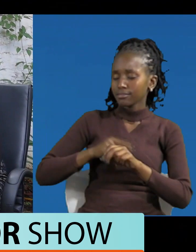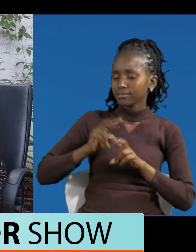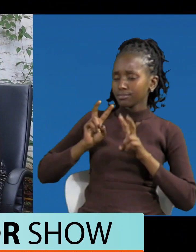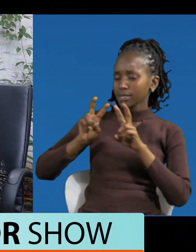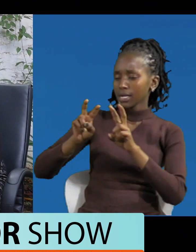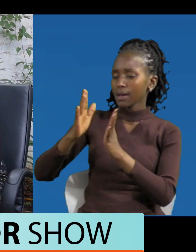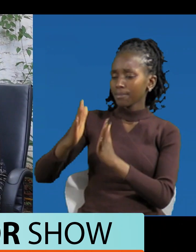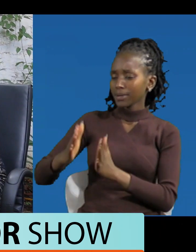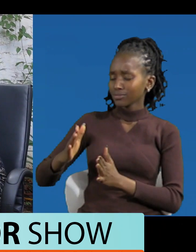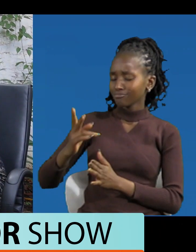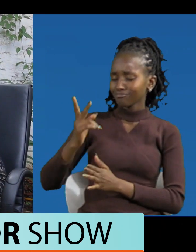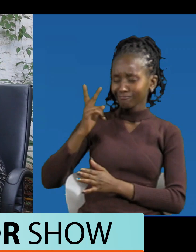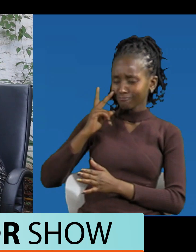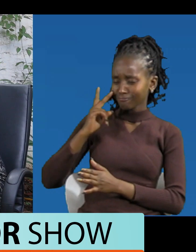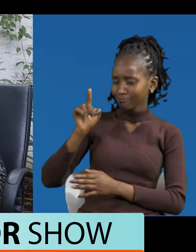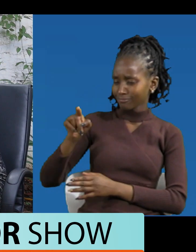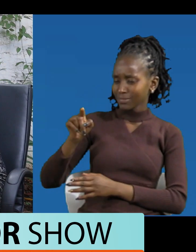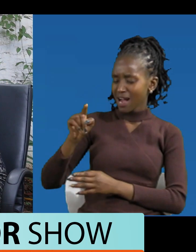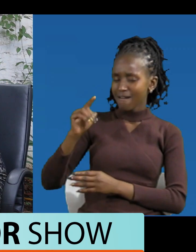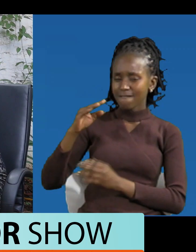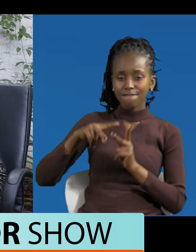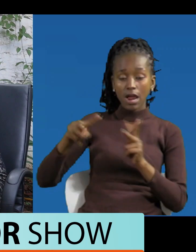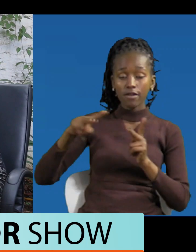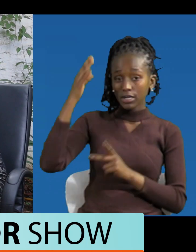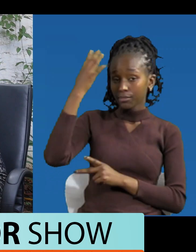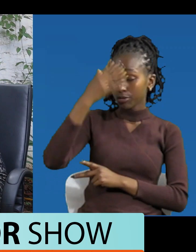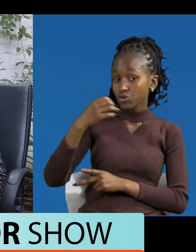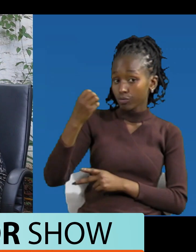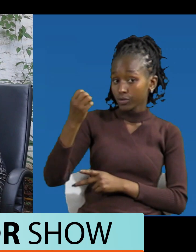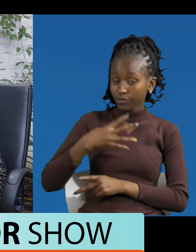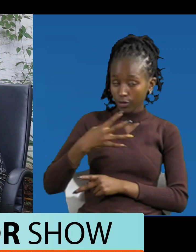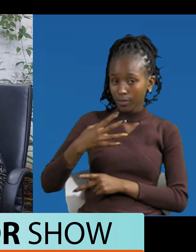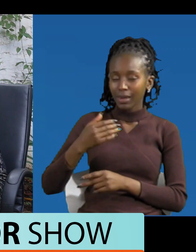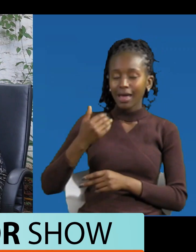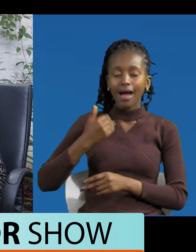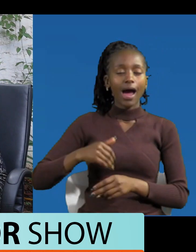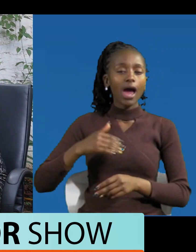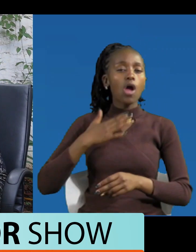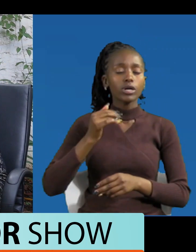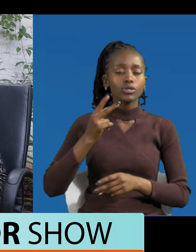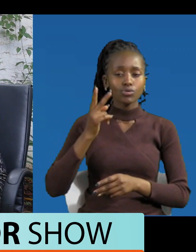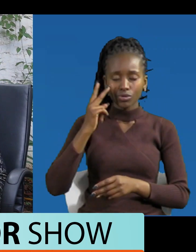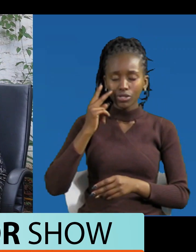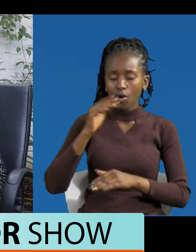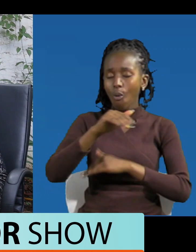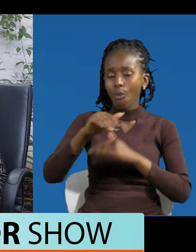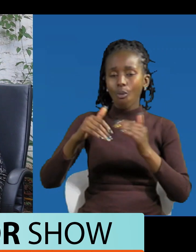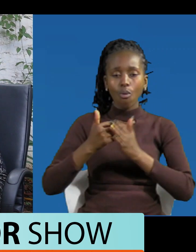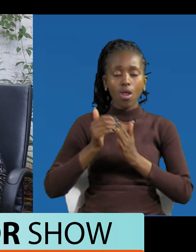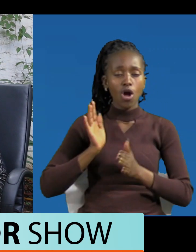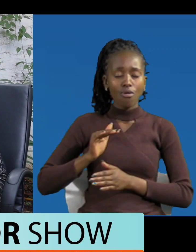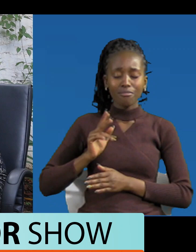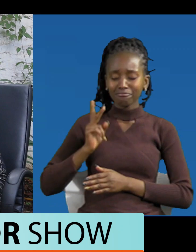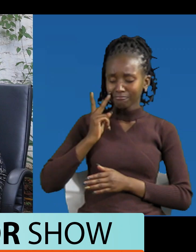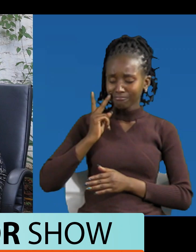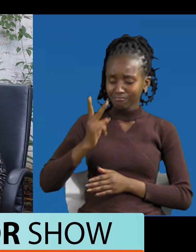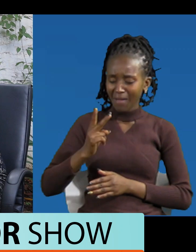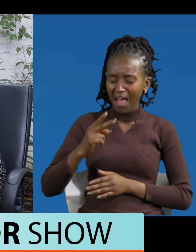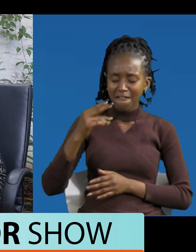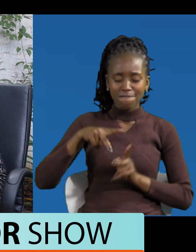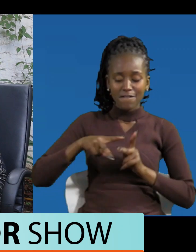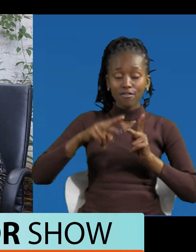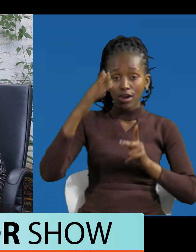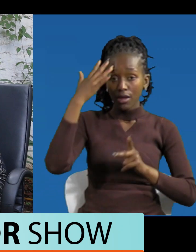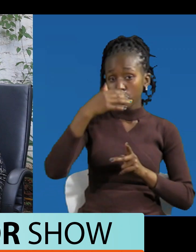like any other person looking extra cute. Like I would like to see everyone woman looking cute, because you see, it's like we are adding